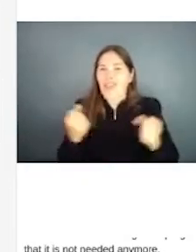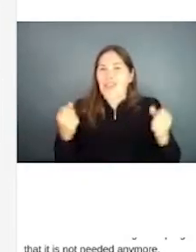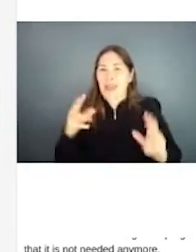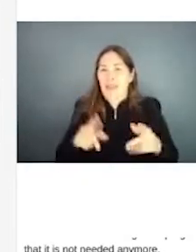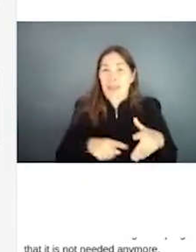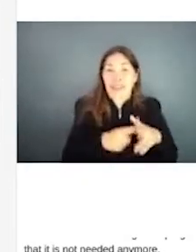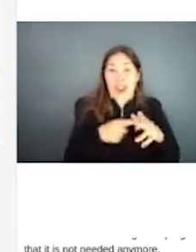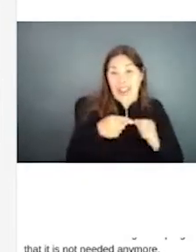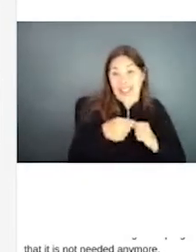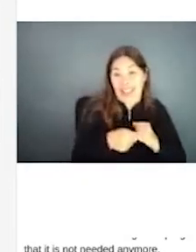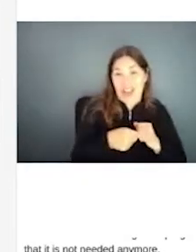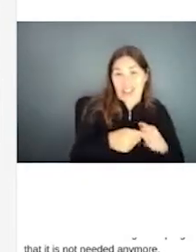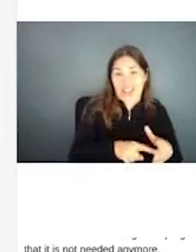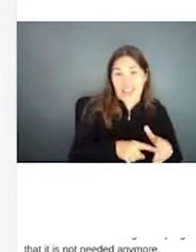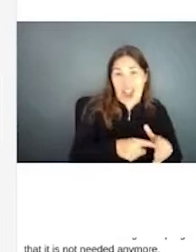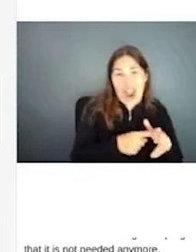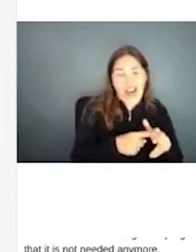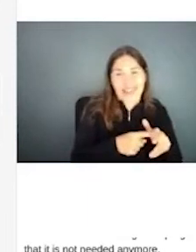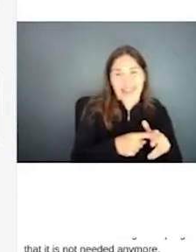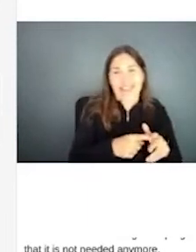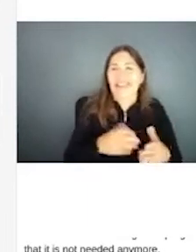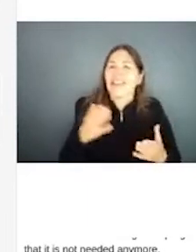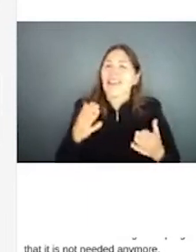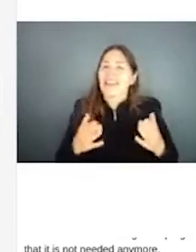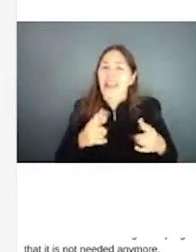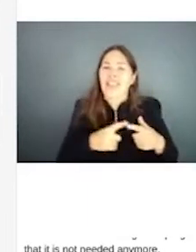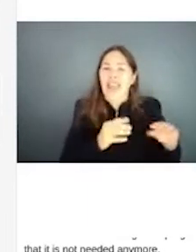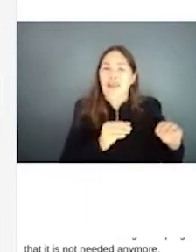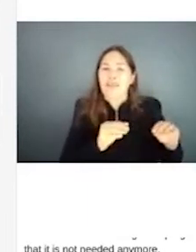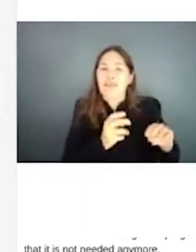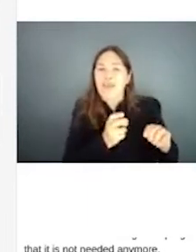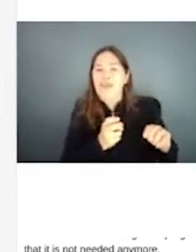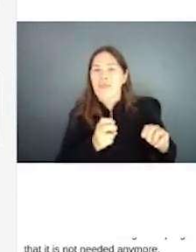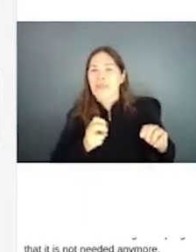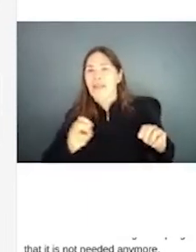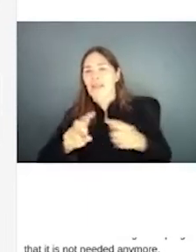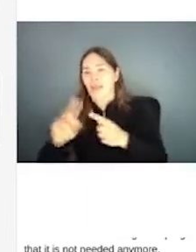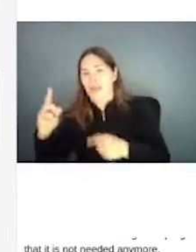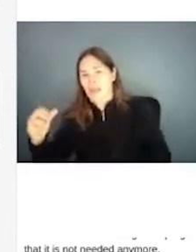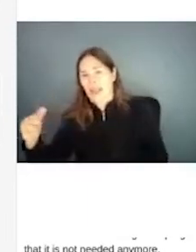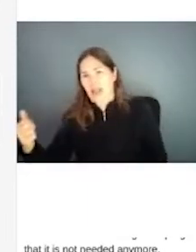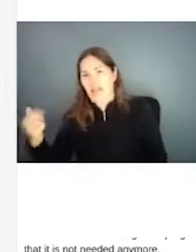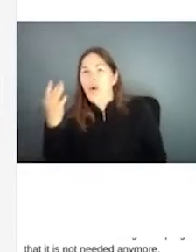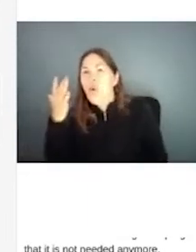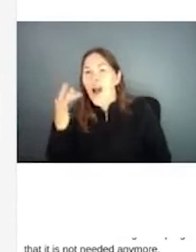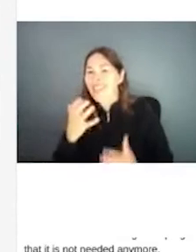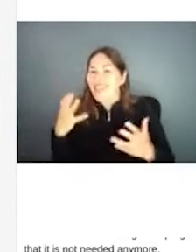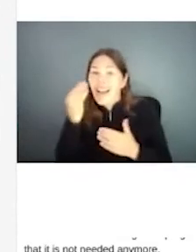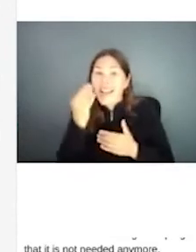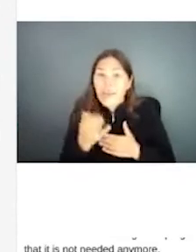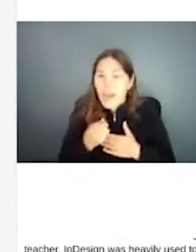here, but I would be willing to bet that they migrated towards something else, because there's a lot of info